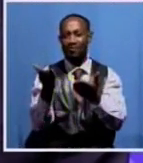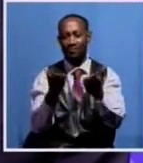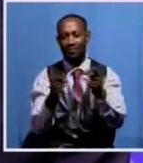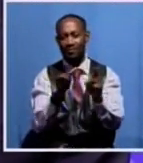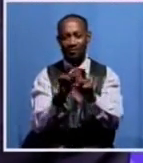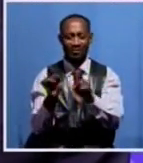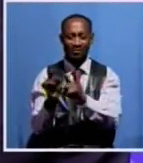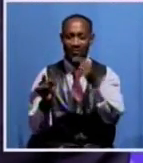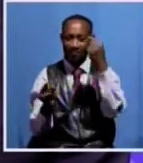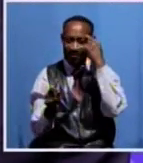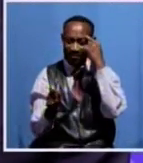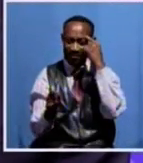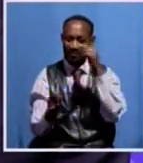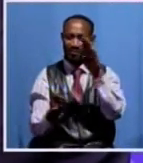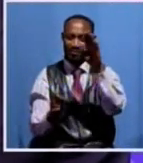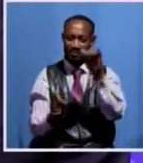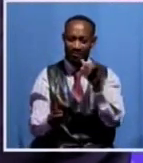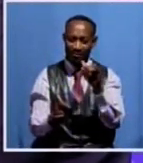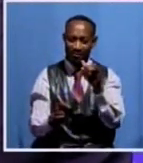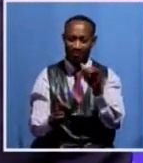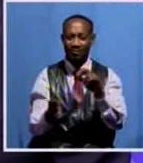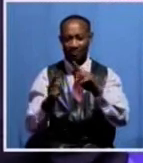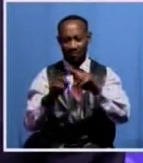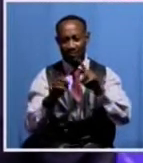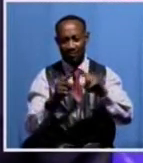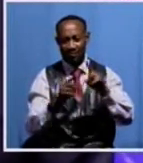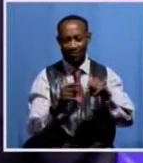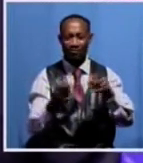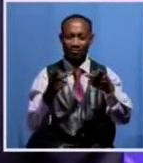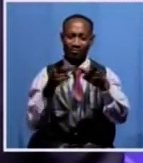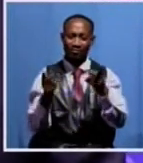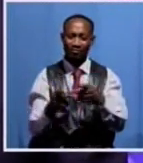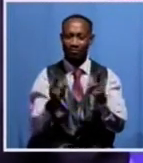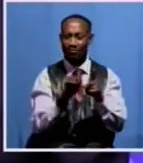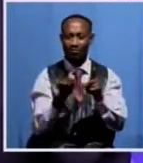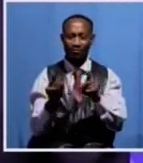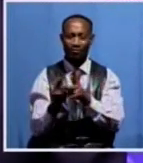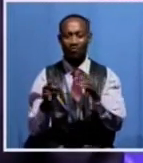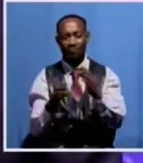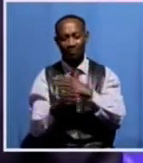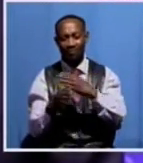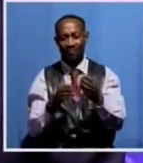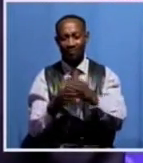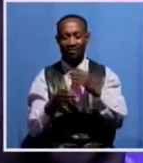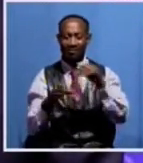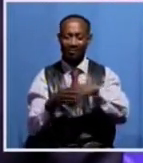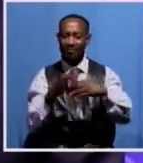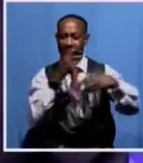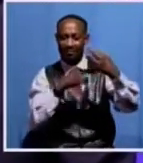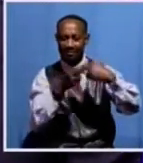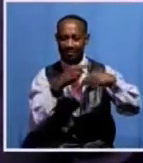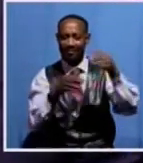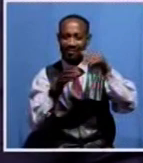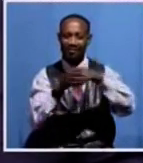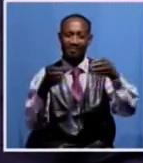government by beginning to dismantle this mountain of arrears and also create an opportunity for business to revive in our communities. But there's